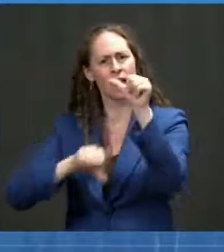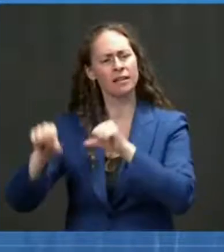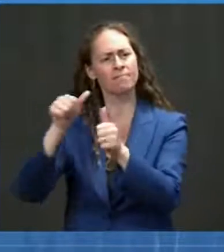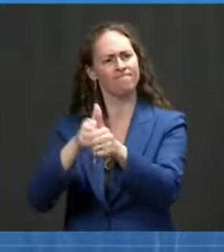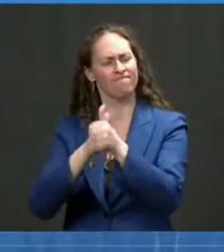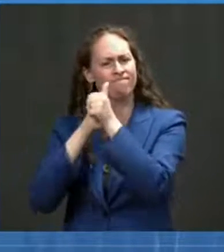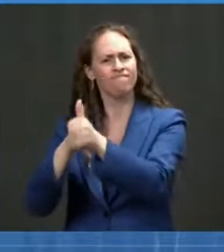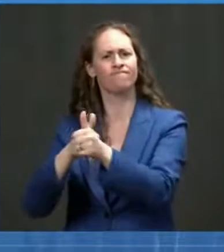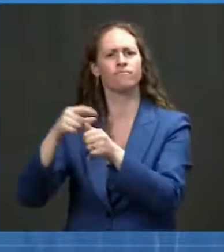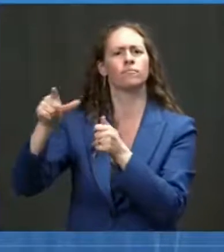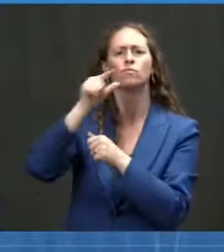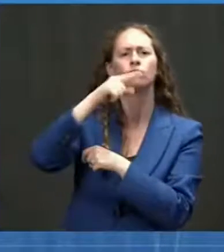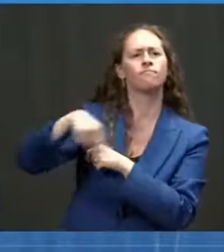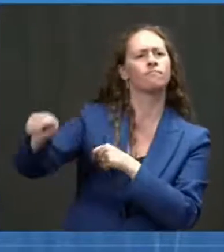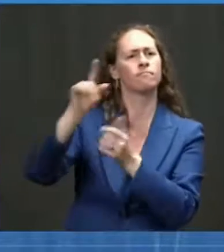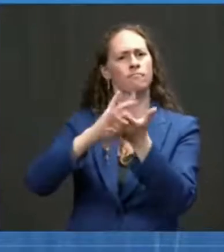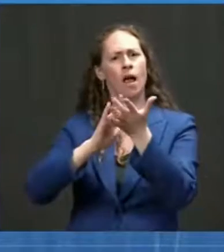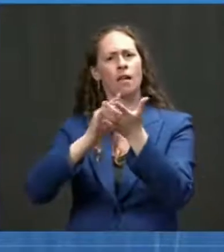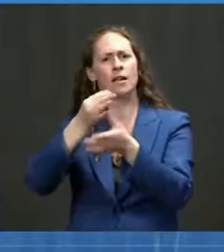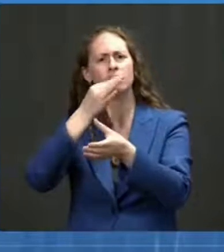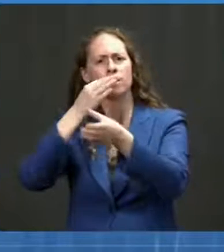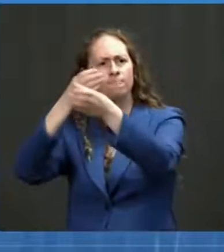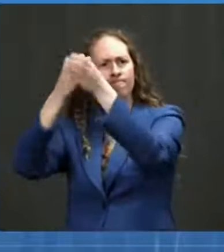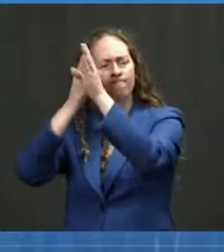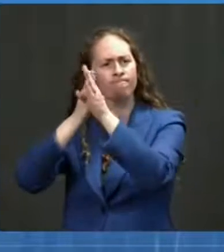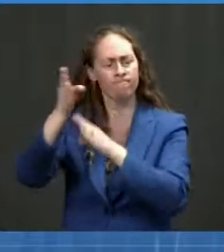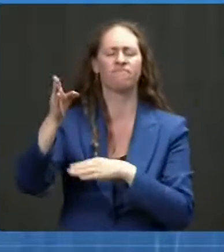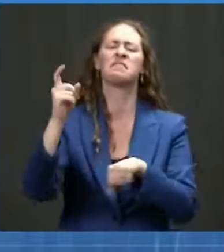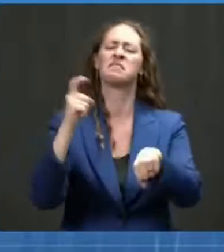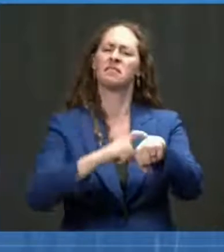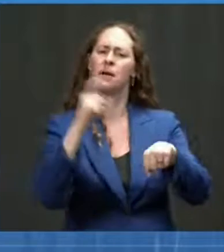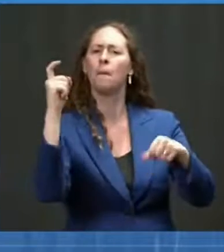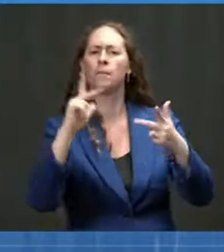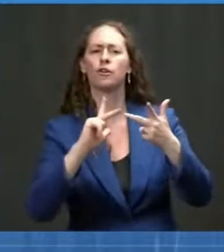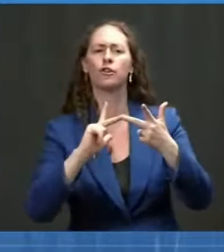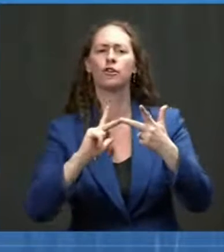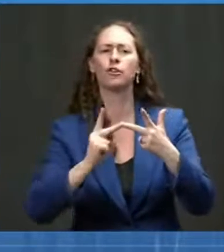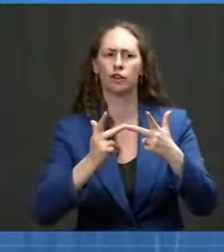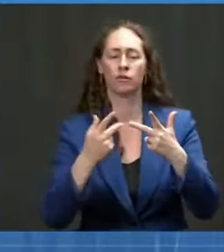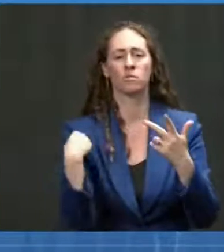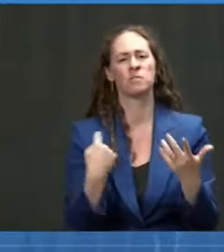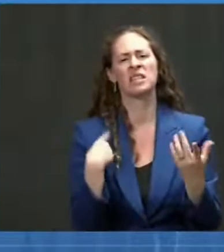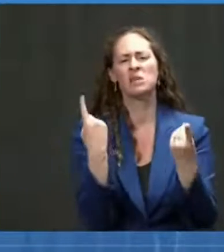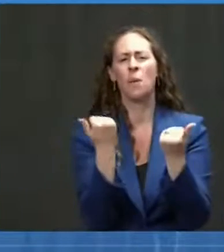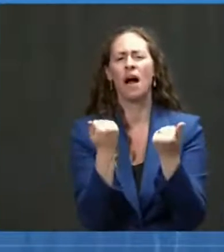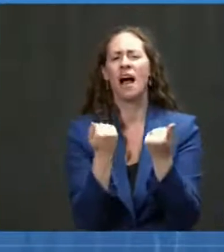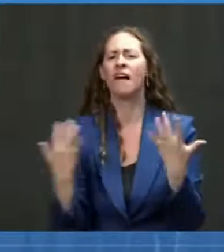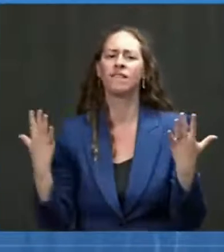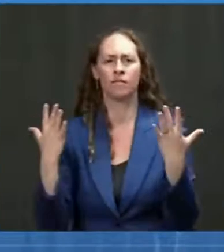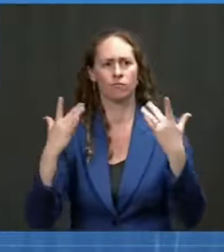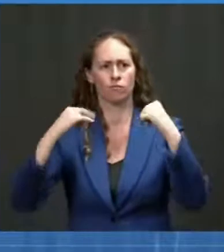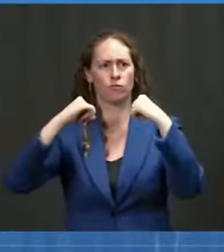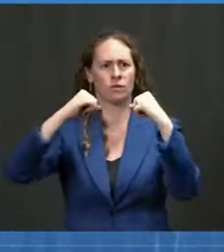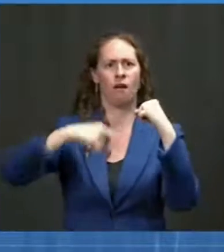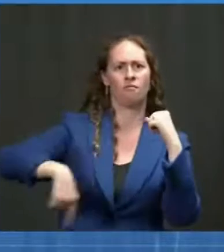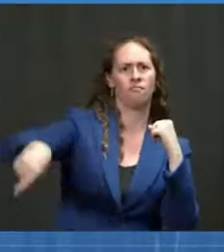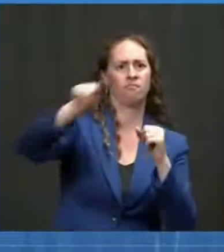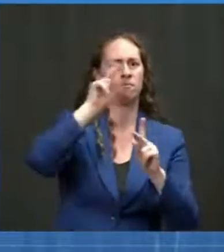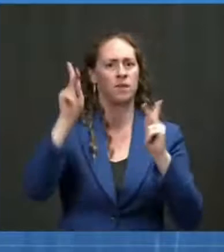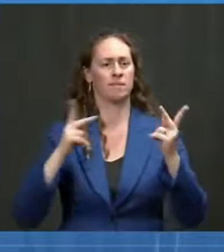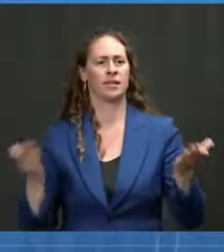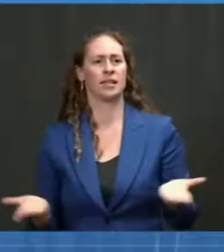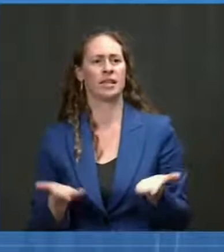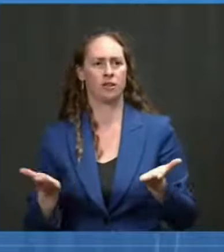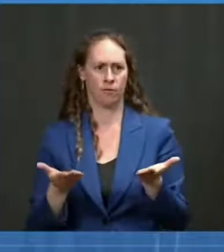medical experts in this administration. So again, we will do everything possible to protect people in our country. That's why we're announcing this